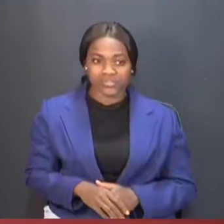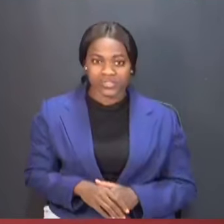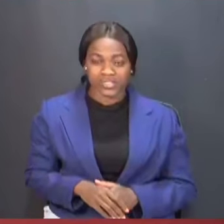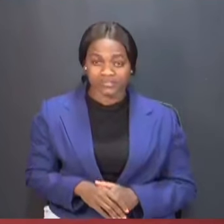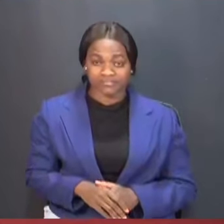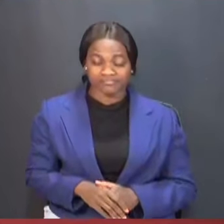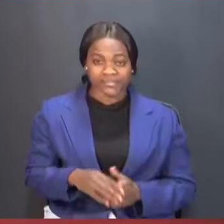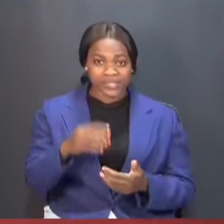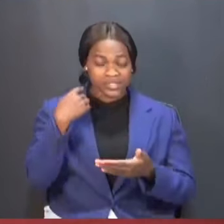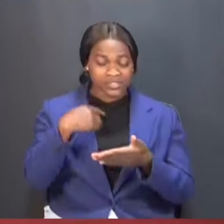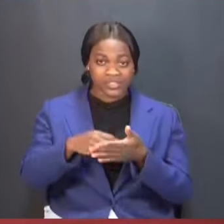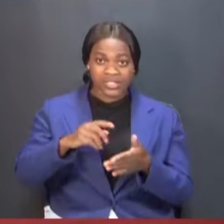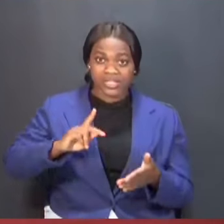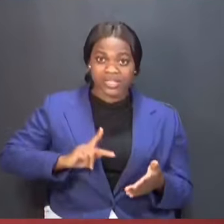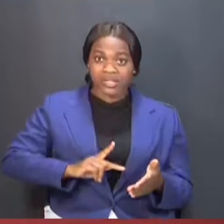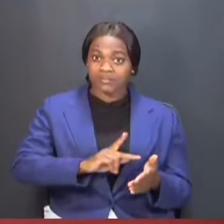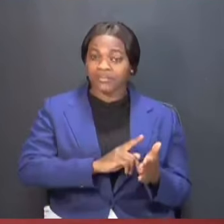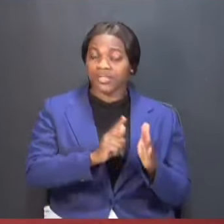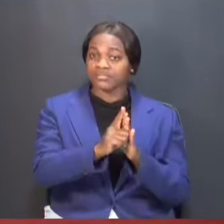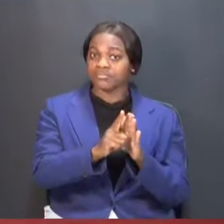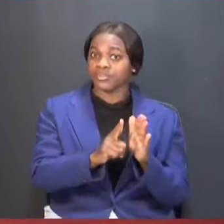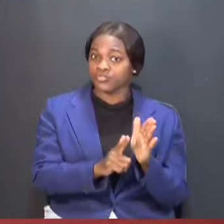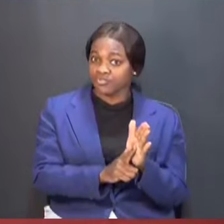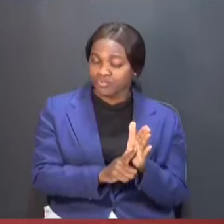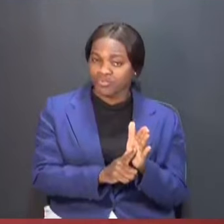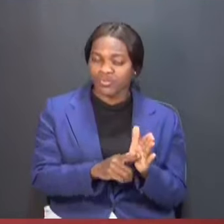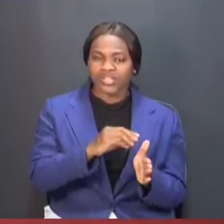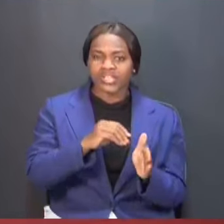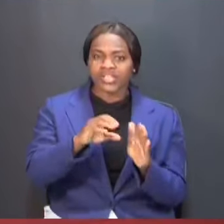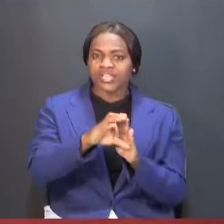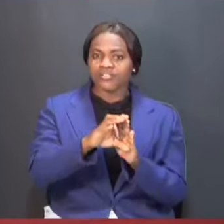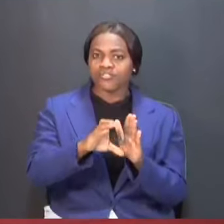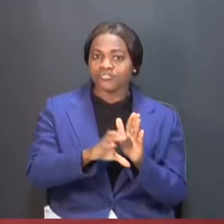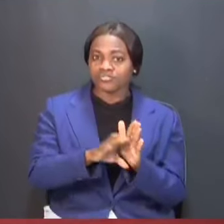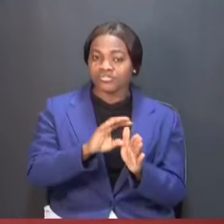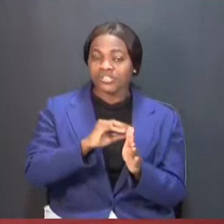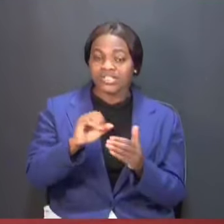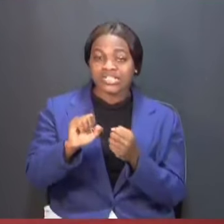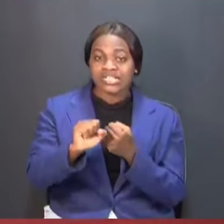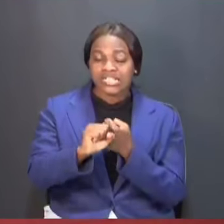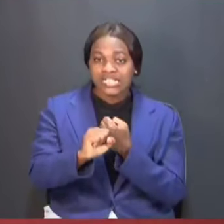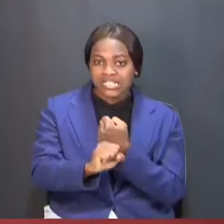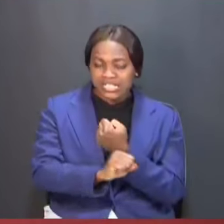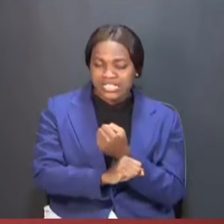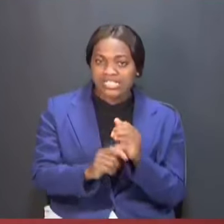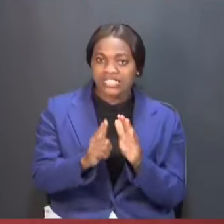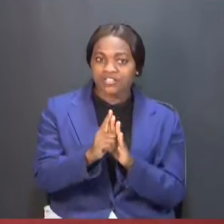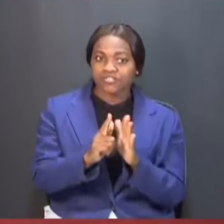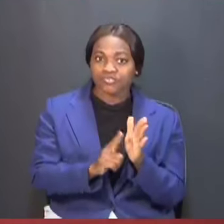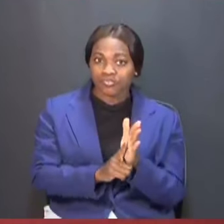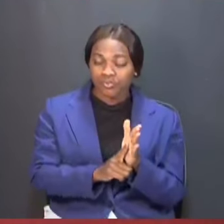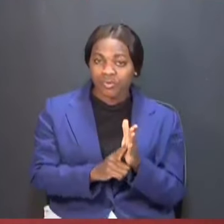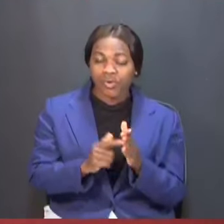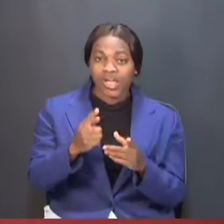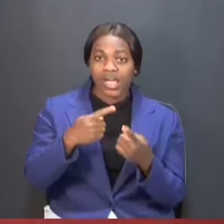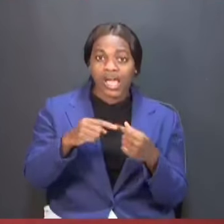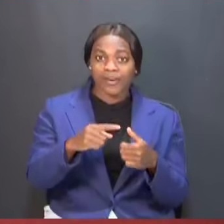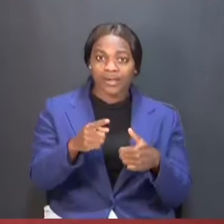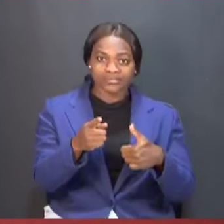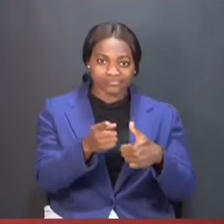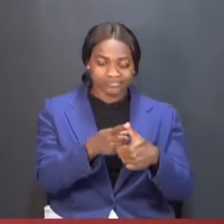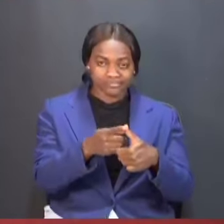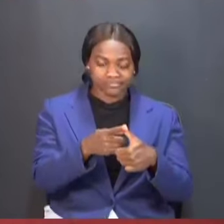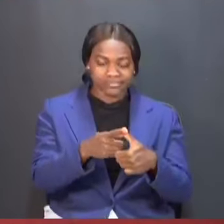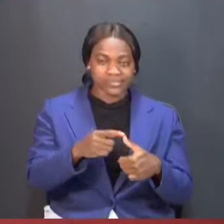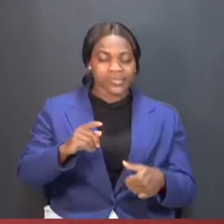standing orders, and the relevant constitutional and statutory provisions governing 1, the authority